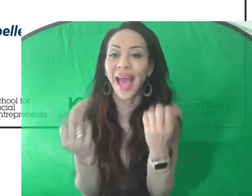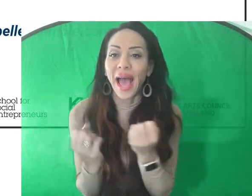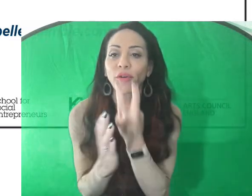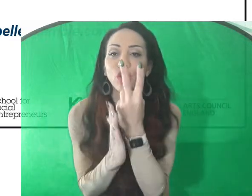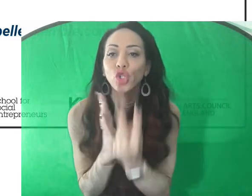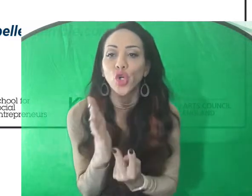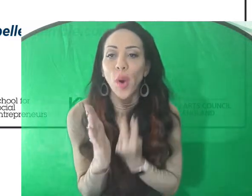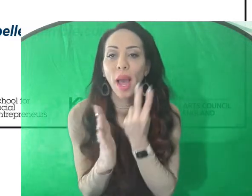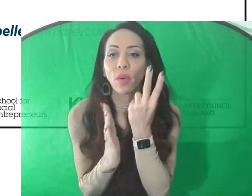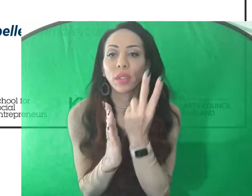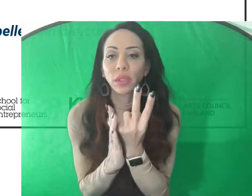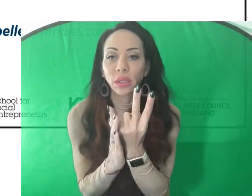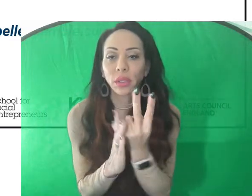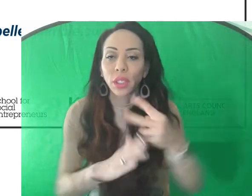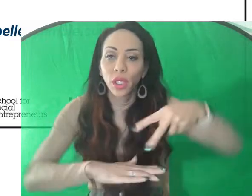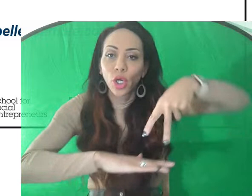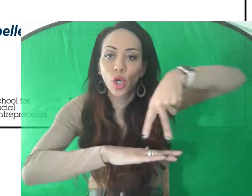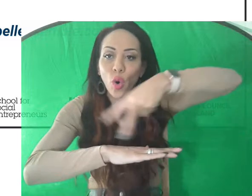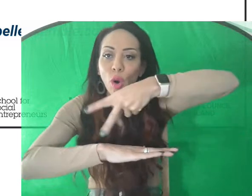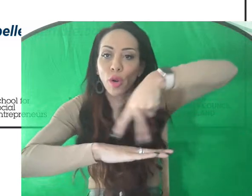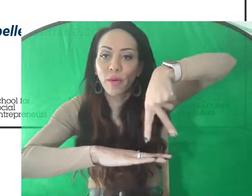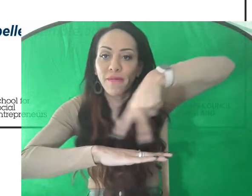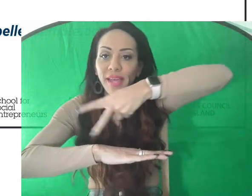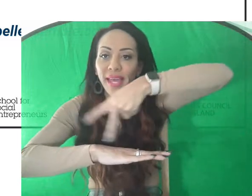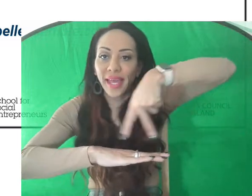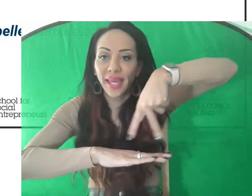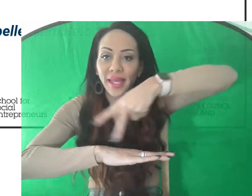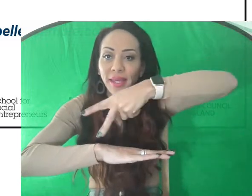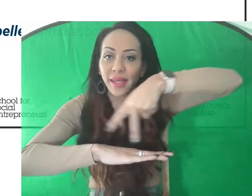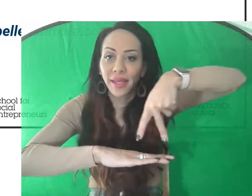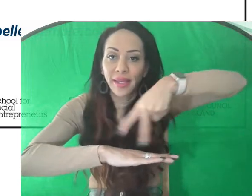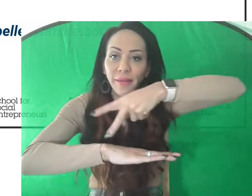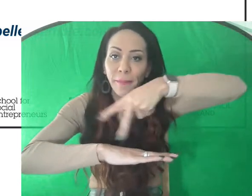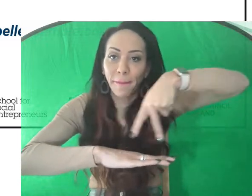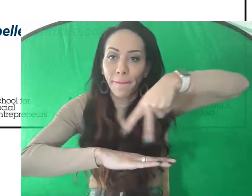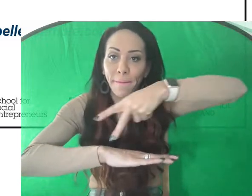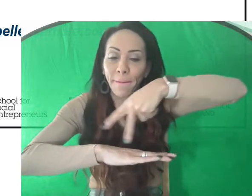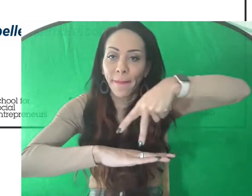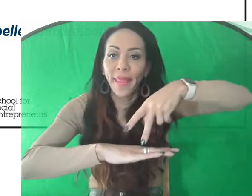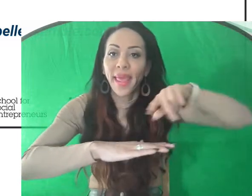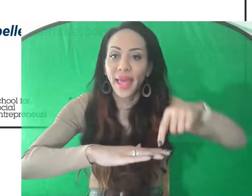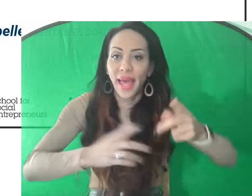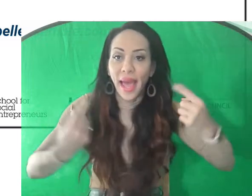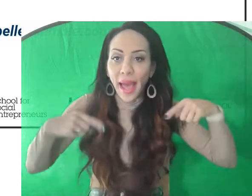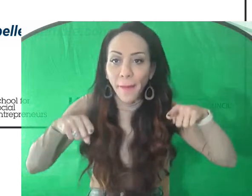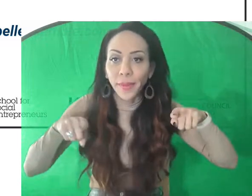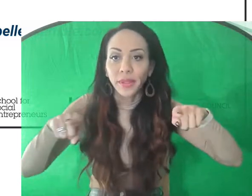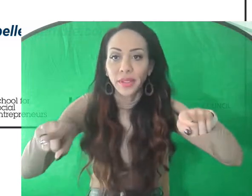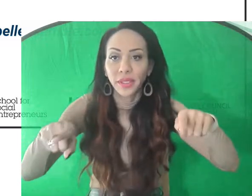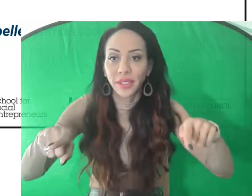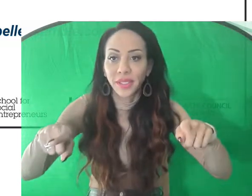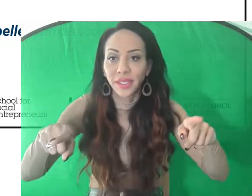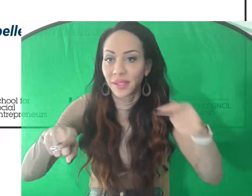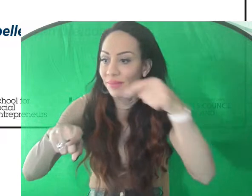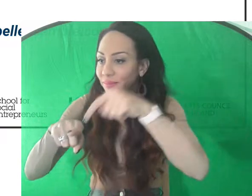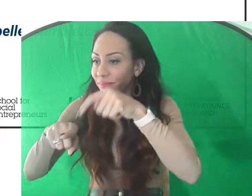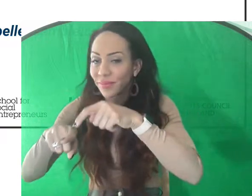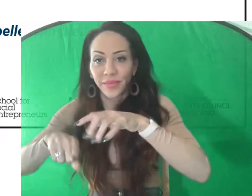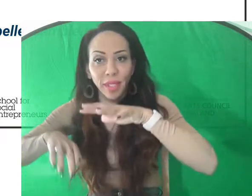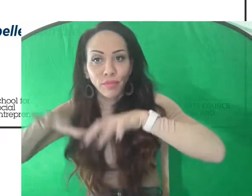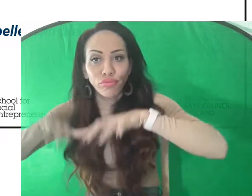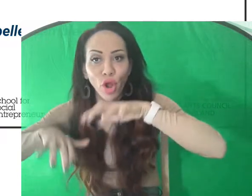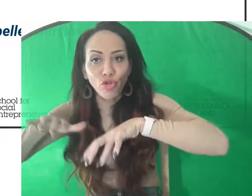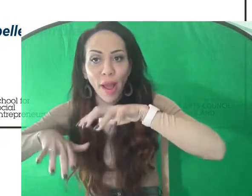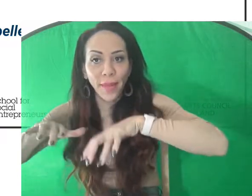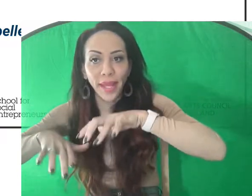the choreography is built alongside learning about programming. So they're actually building the choreography, but in that we kind of